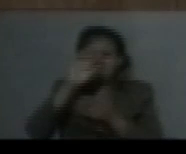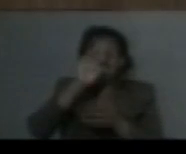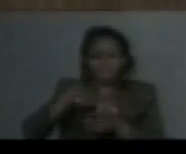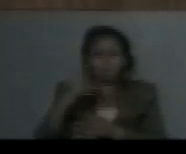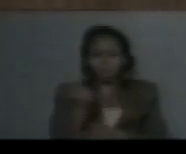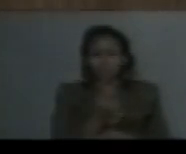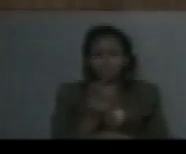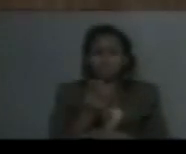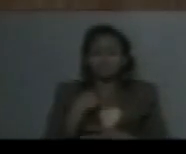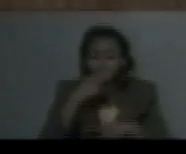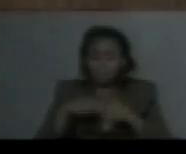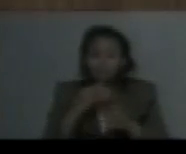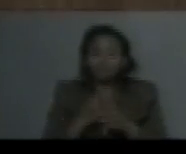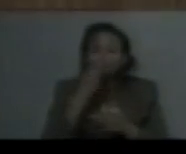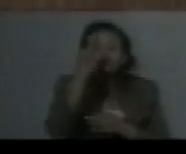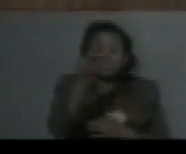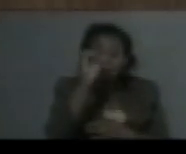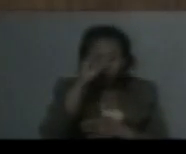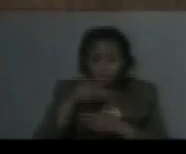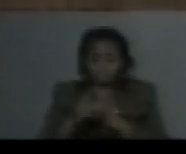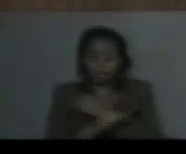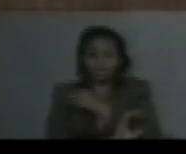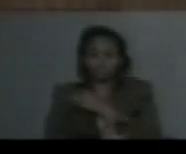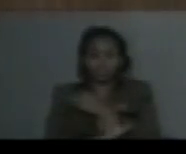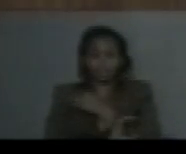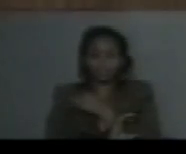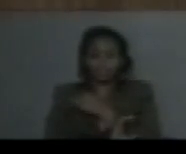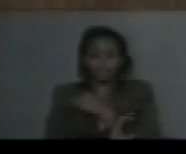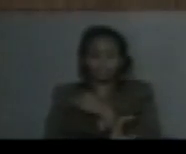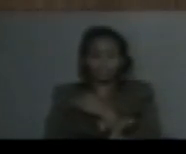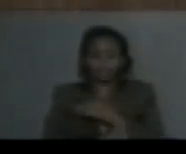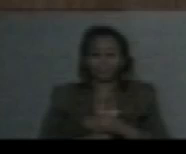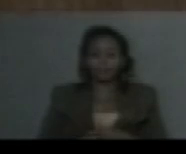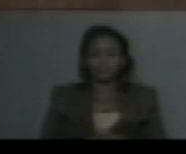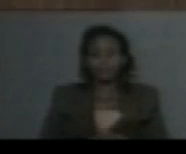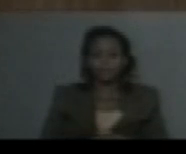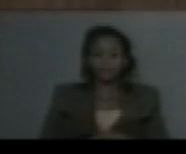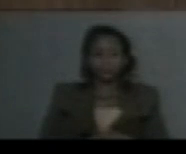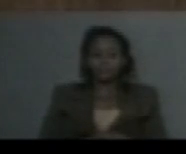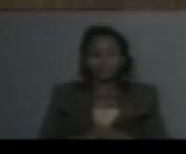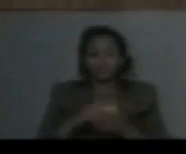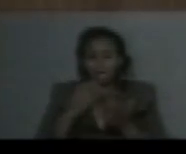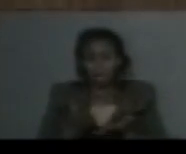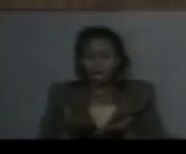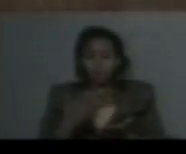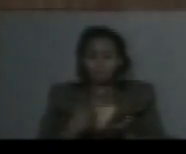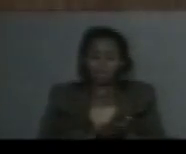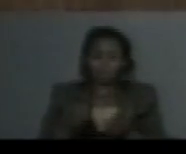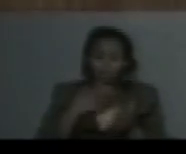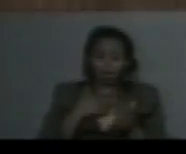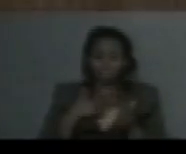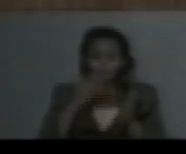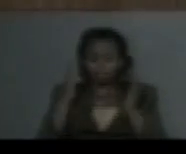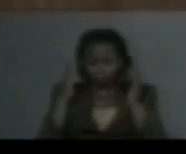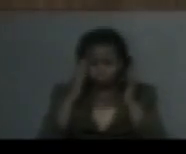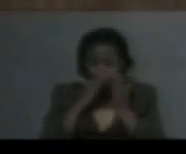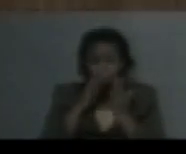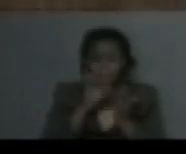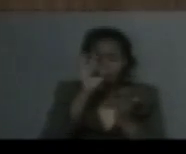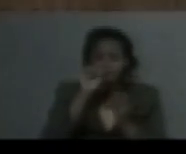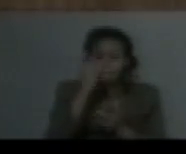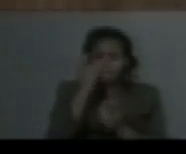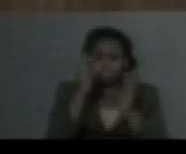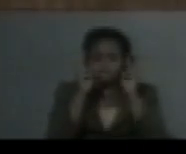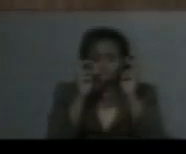of this country we should be dealing with. My Lord, let me now go to my first issue, which will